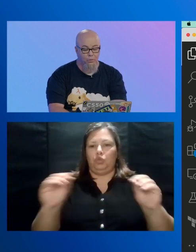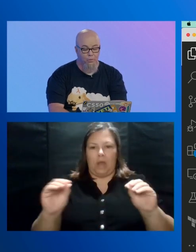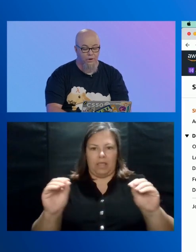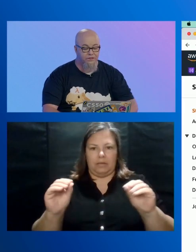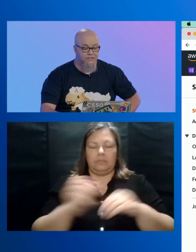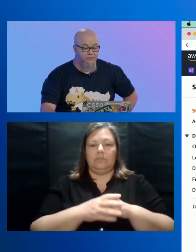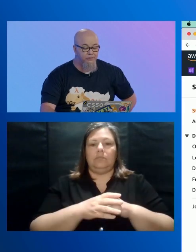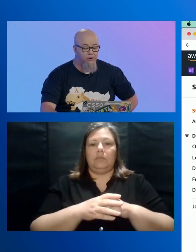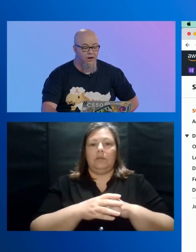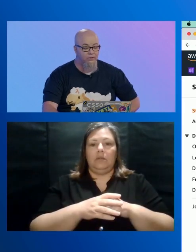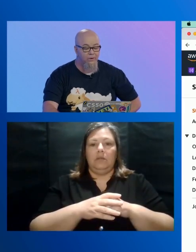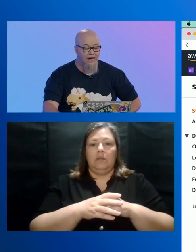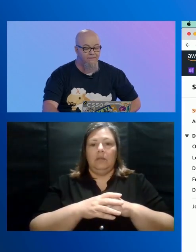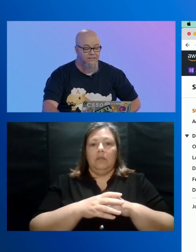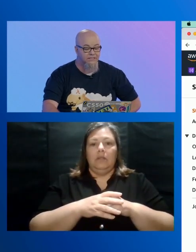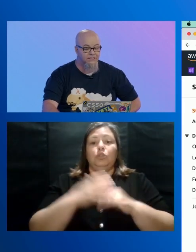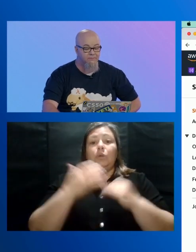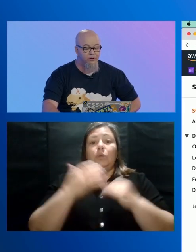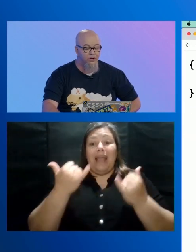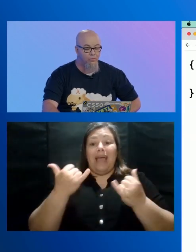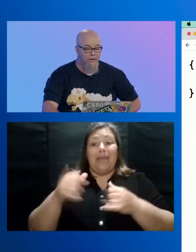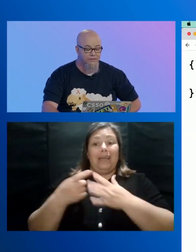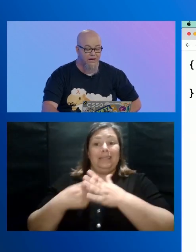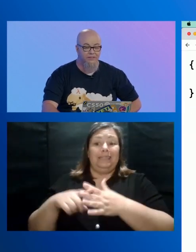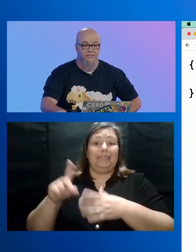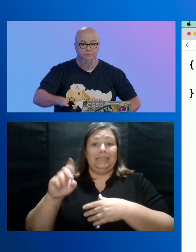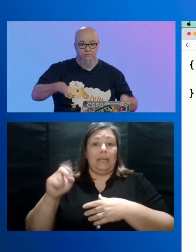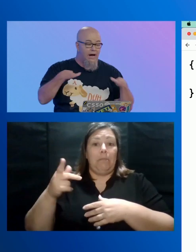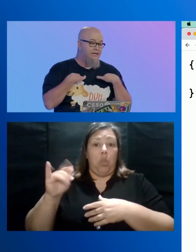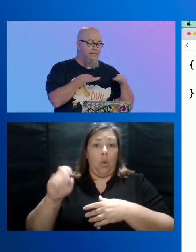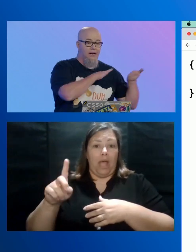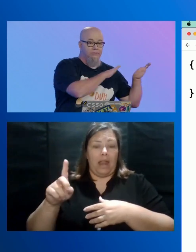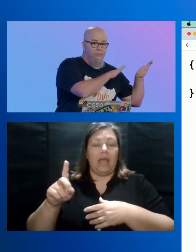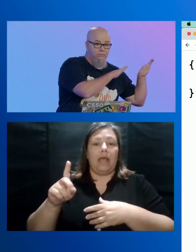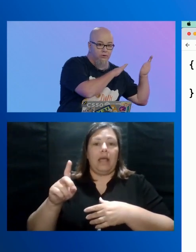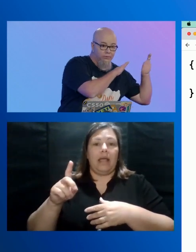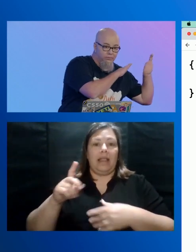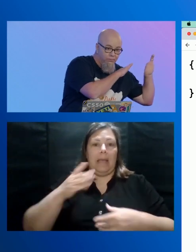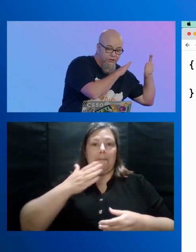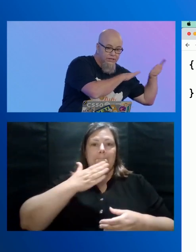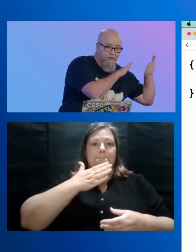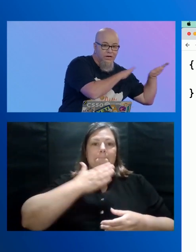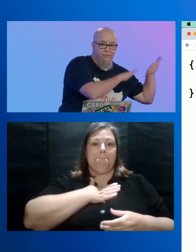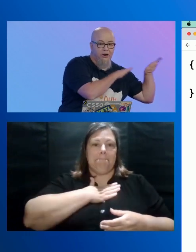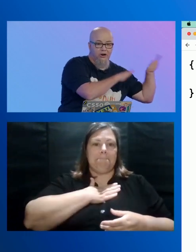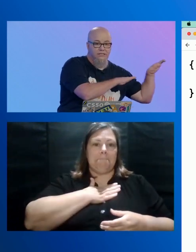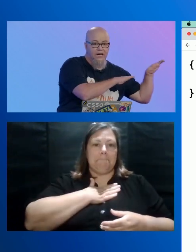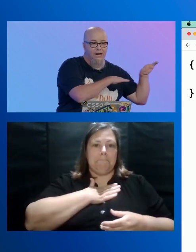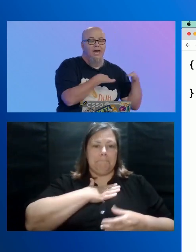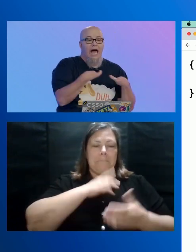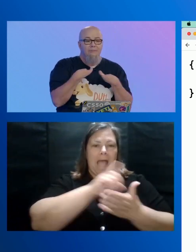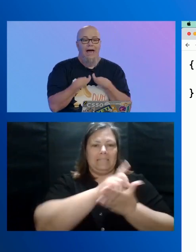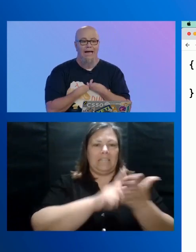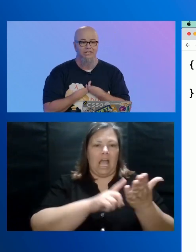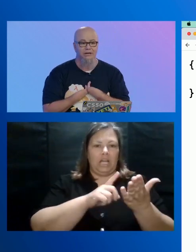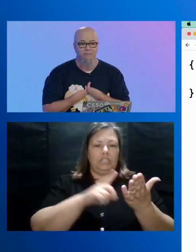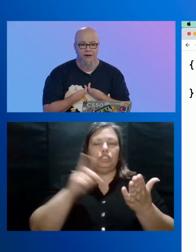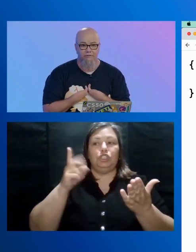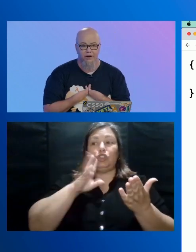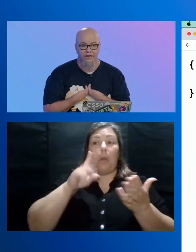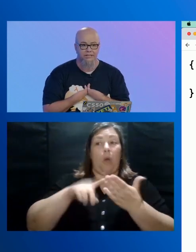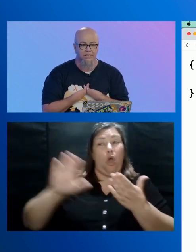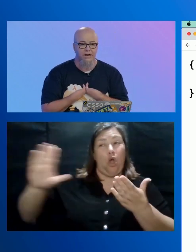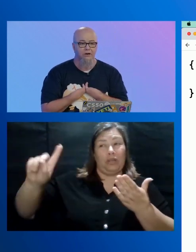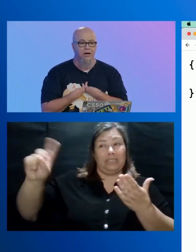so with this deployed, we have this simple little website. This is my design. Marcia was talking about her design. I'm actually a